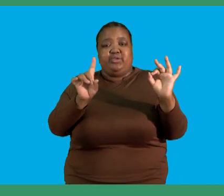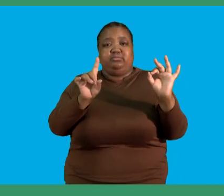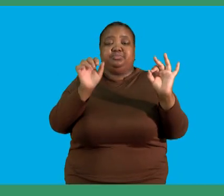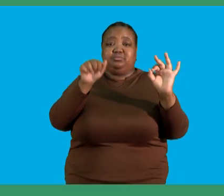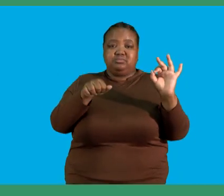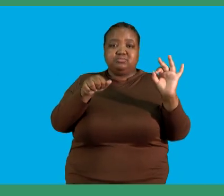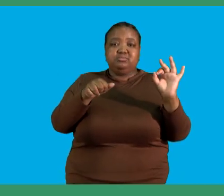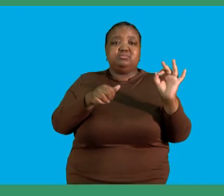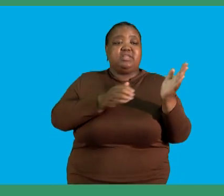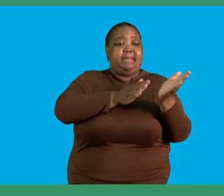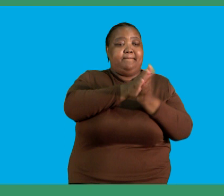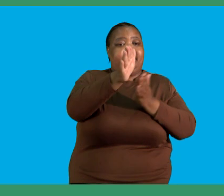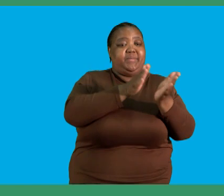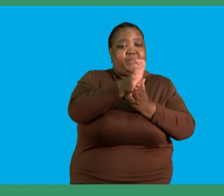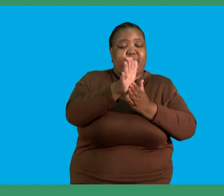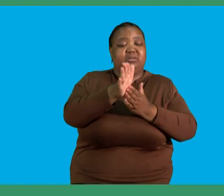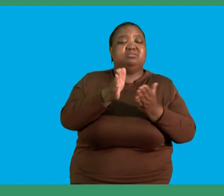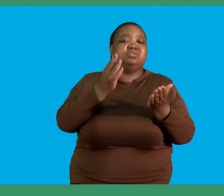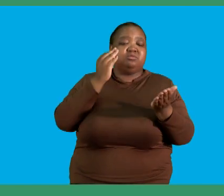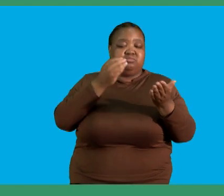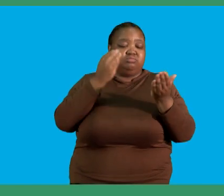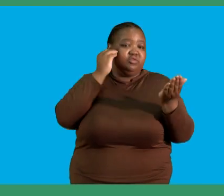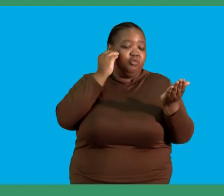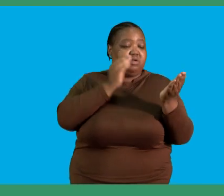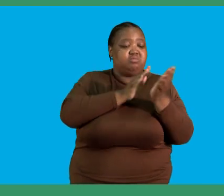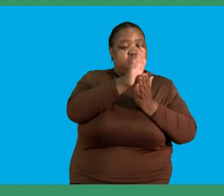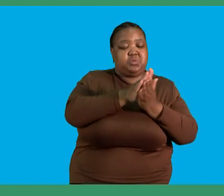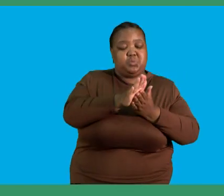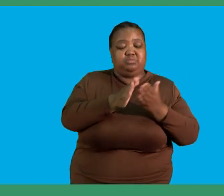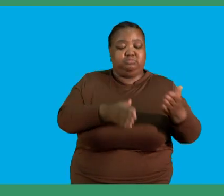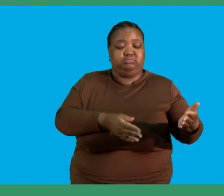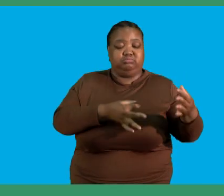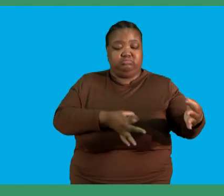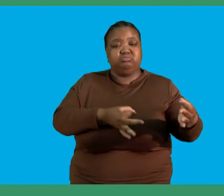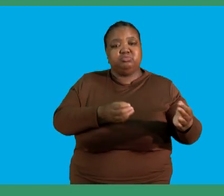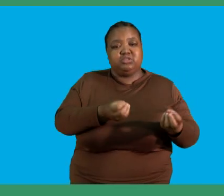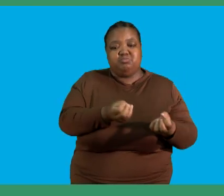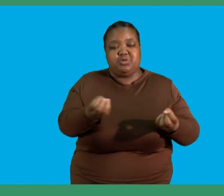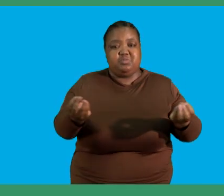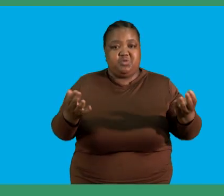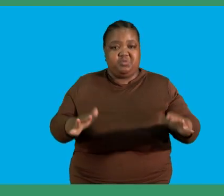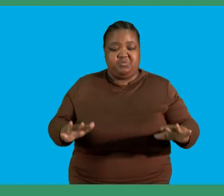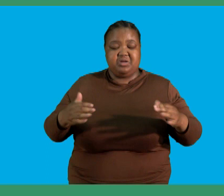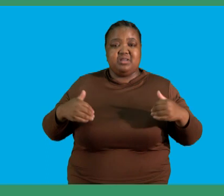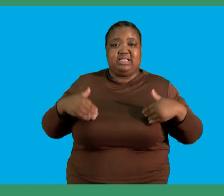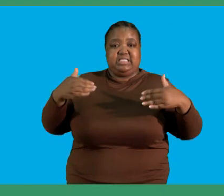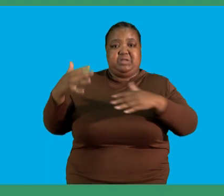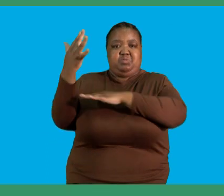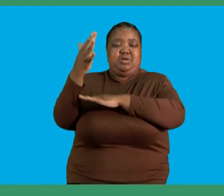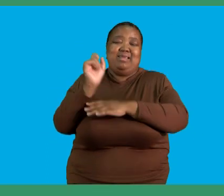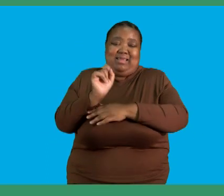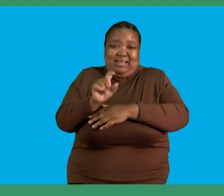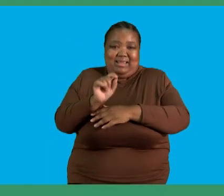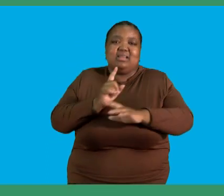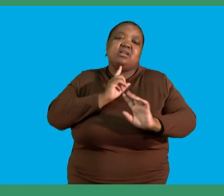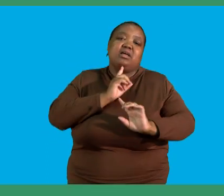he distributed printed material of his presentation at the start of his presentation. So that is where you